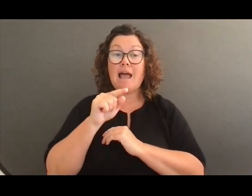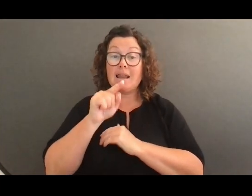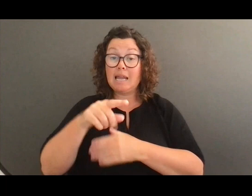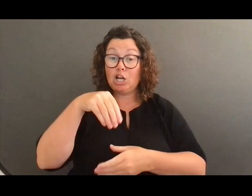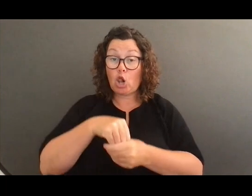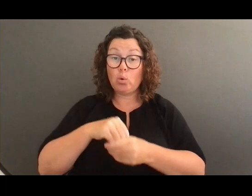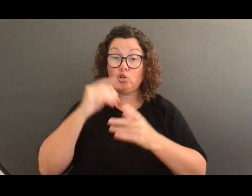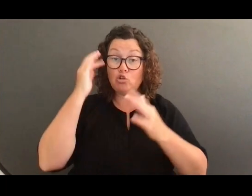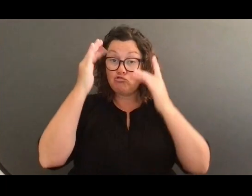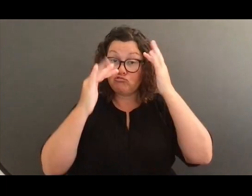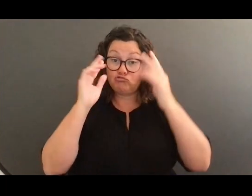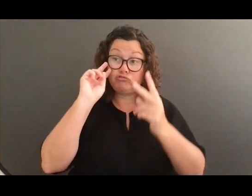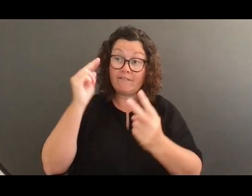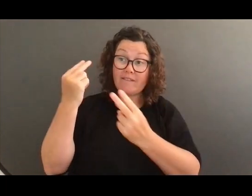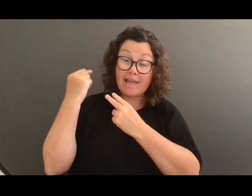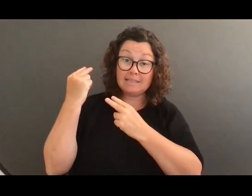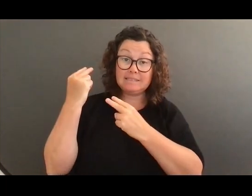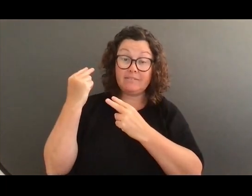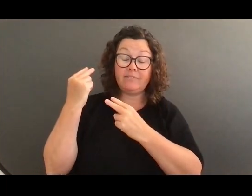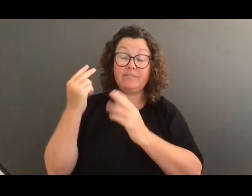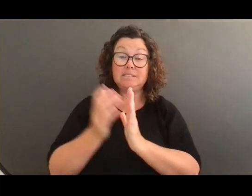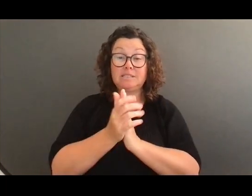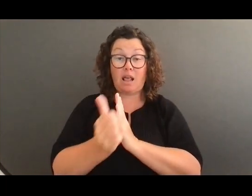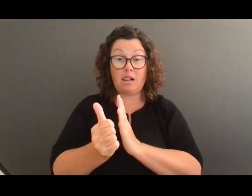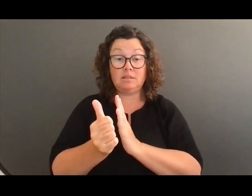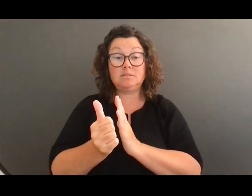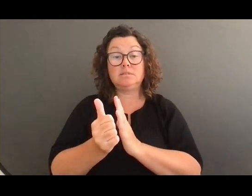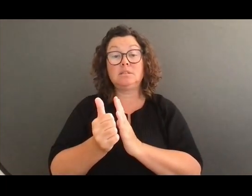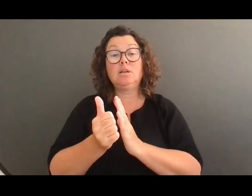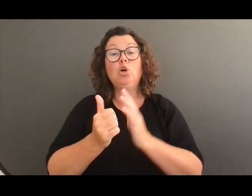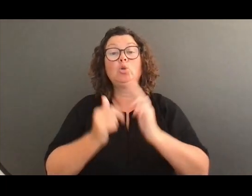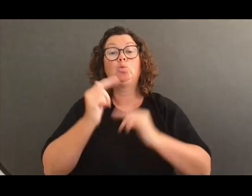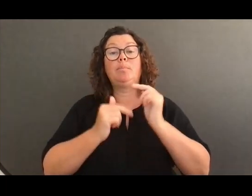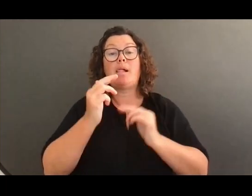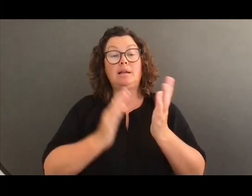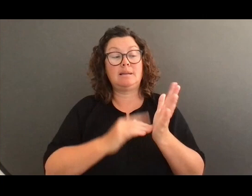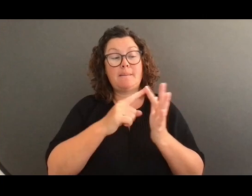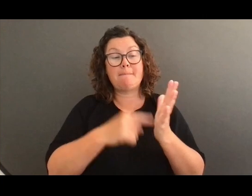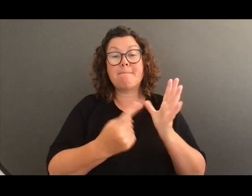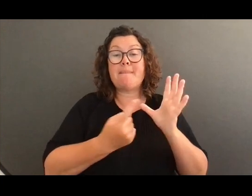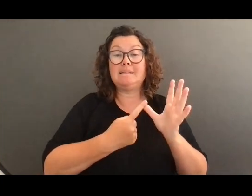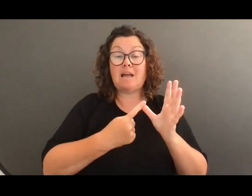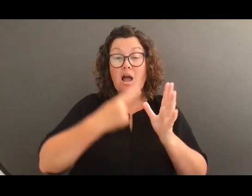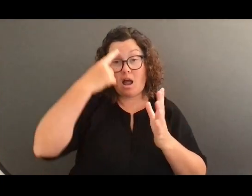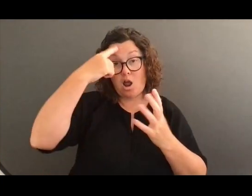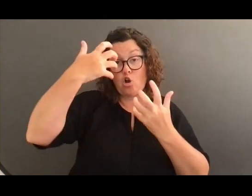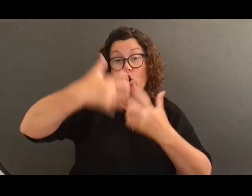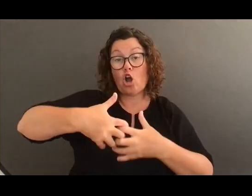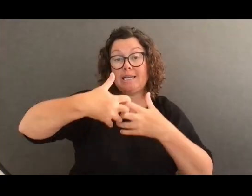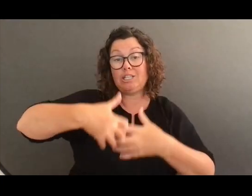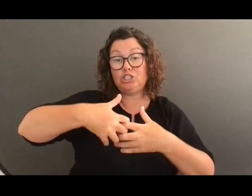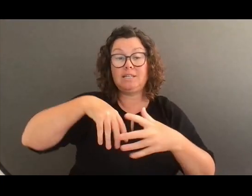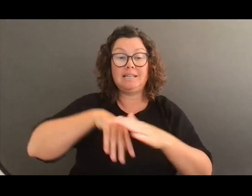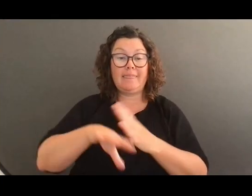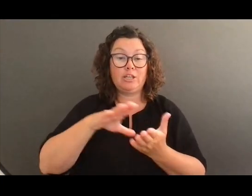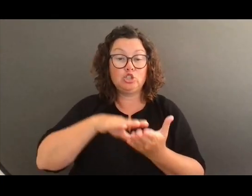developing metacognition in our learners. So this multifaceted range of skills develops confidence, competency,